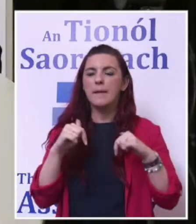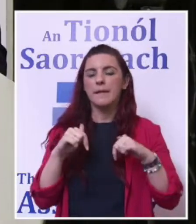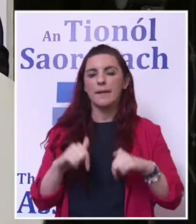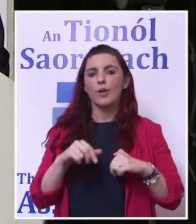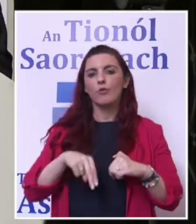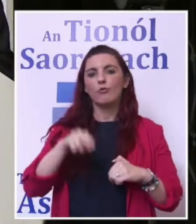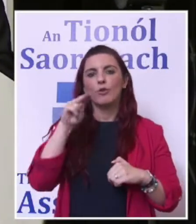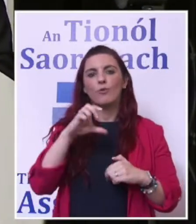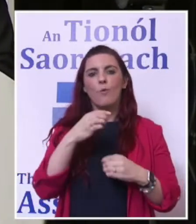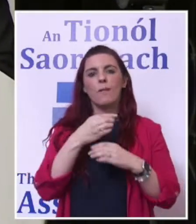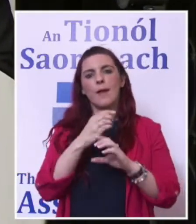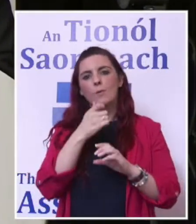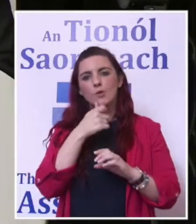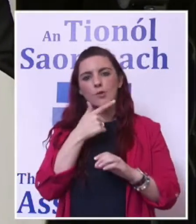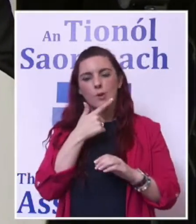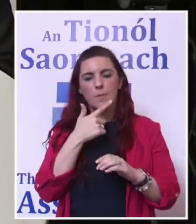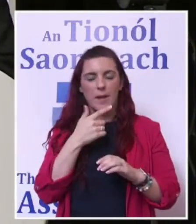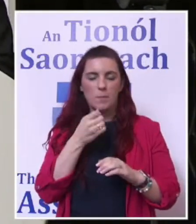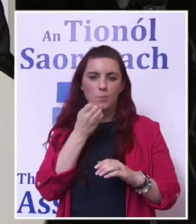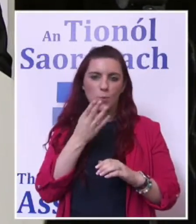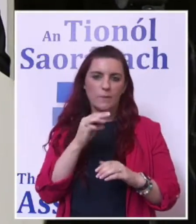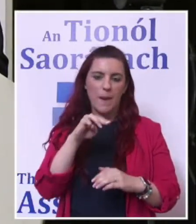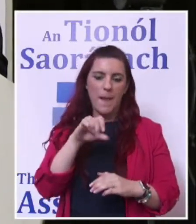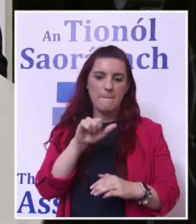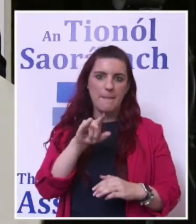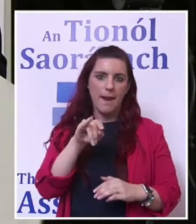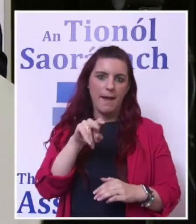County Dublin in beautiful Malahide.